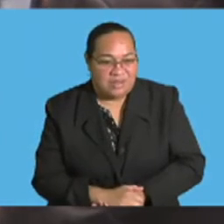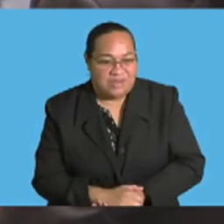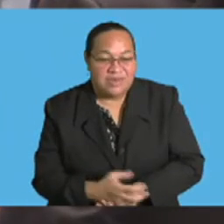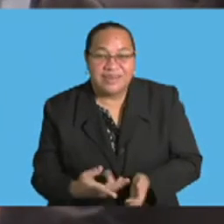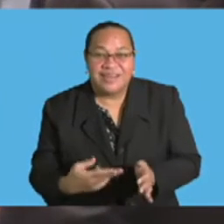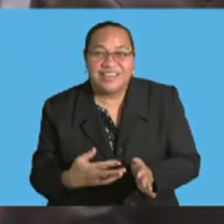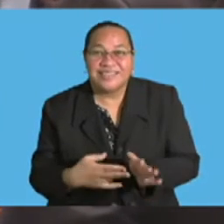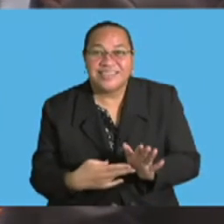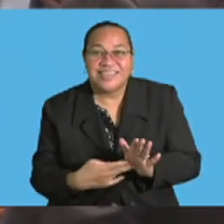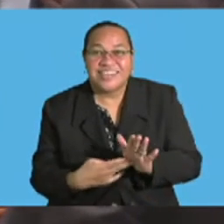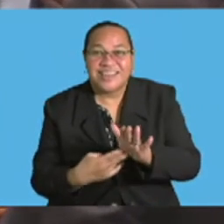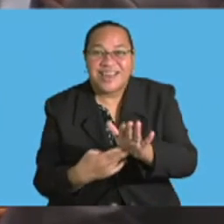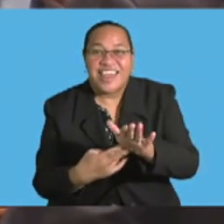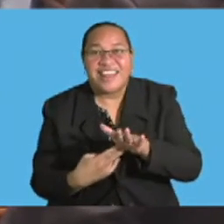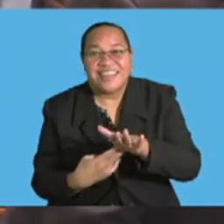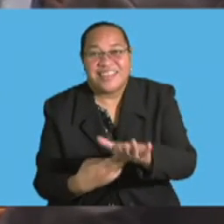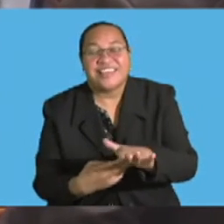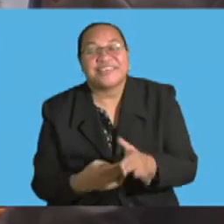Sorry, in Wutulew.